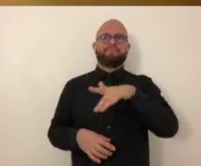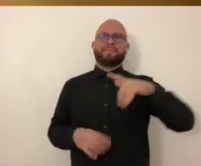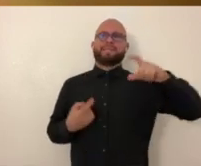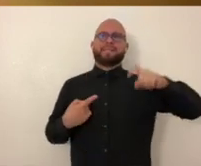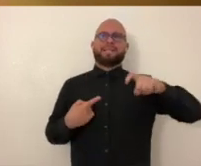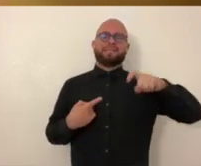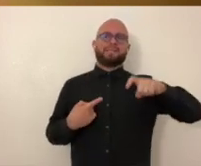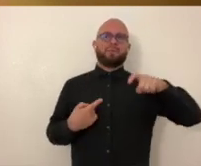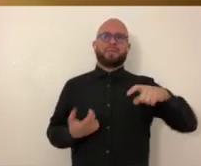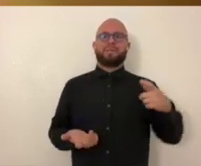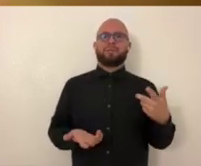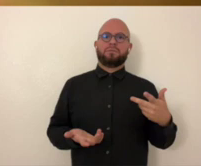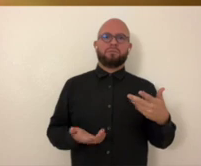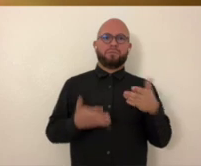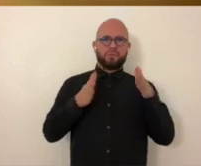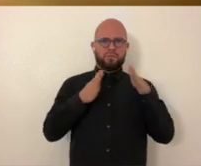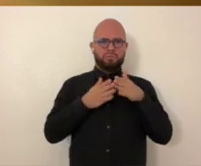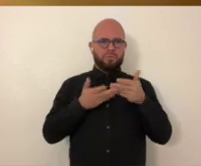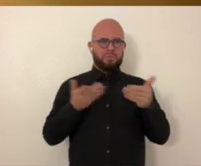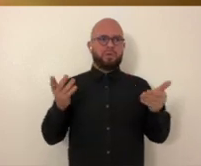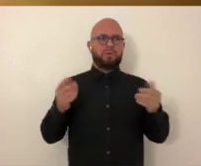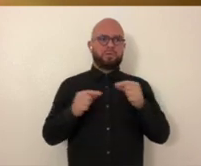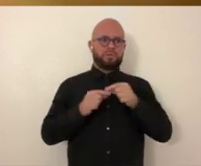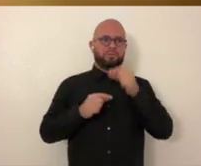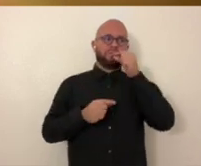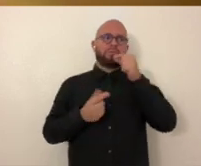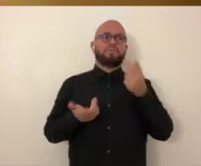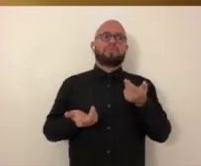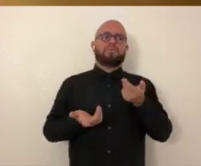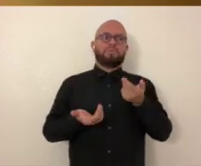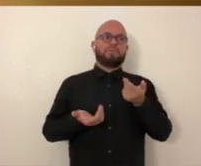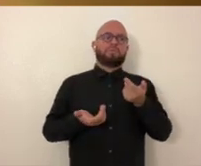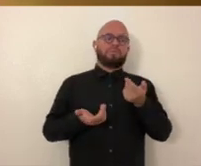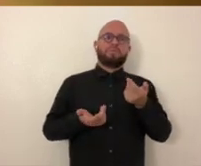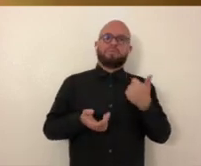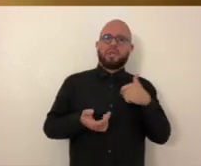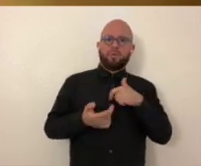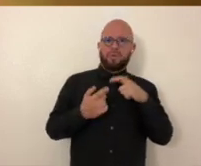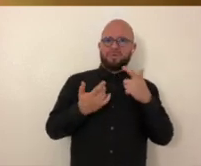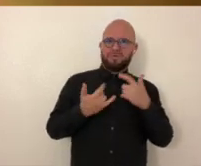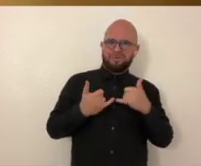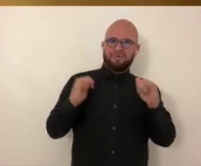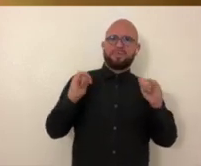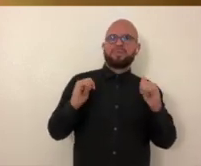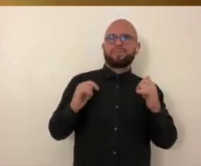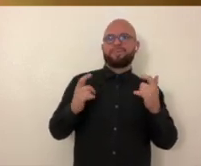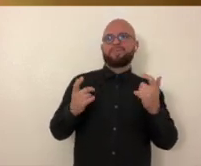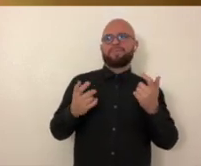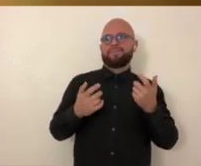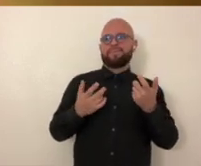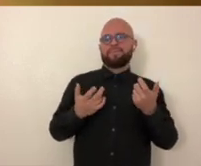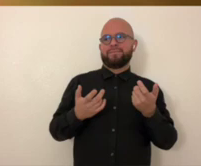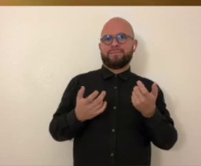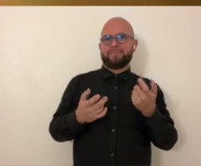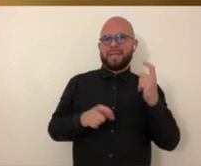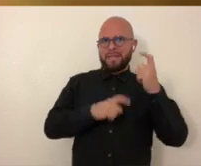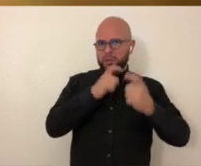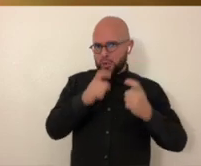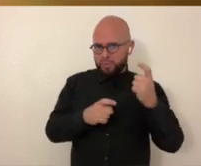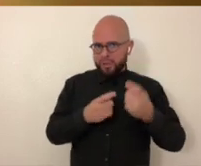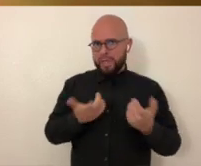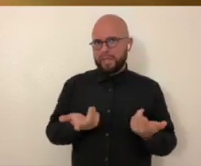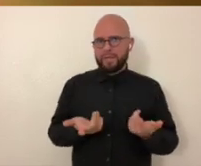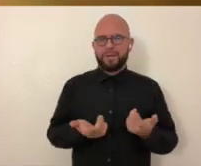make a statement of how it's necessary. These small things, and that